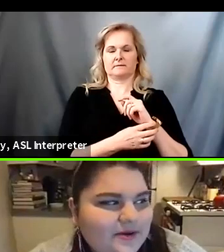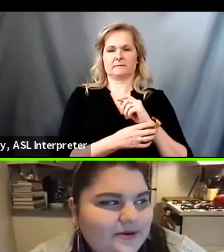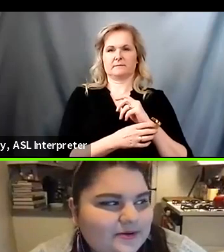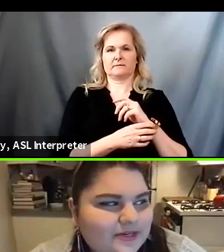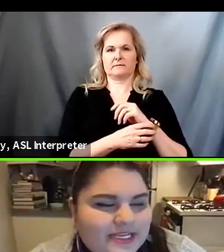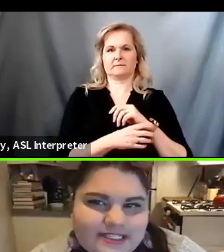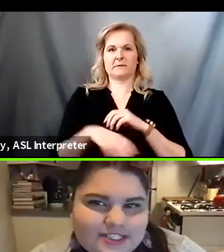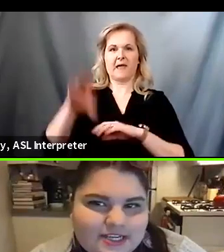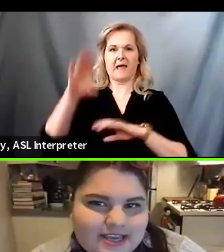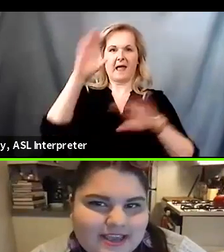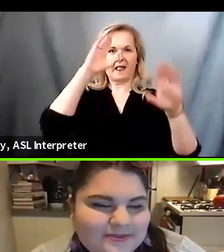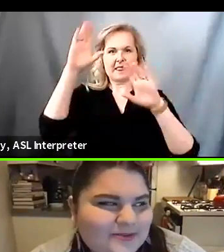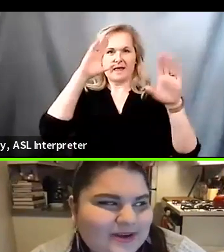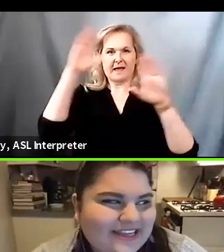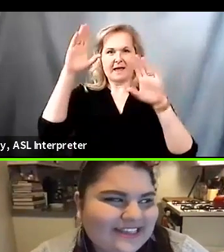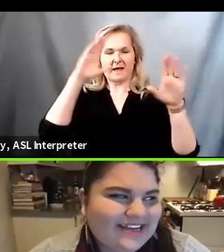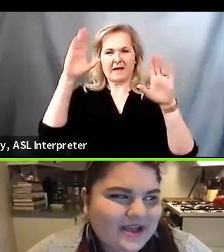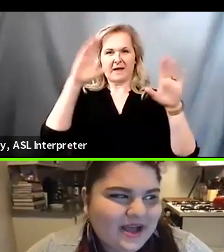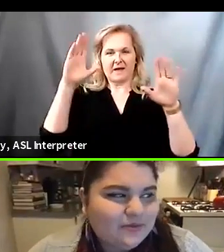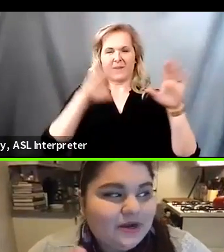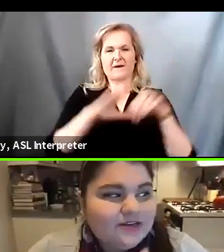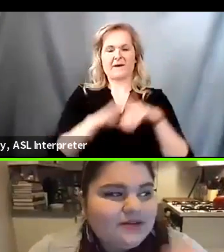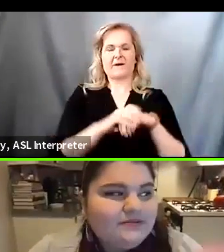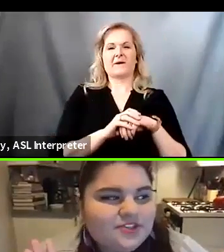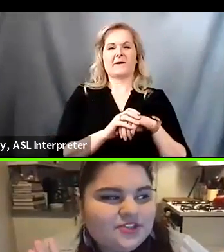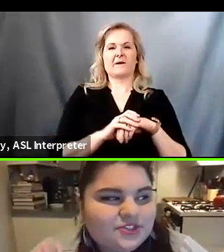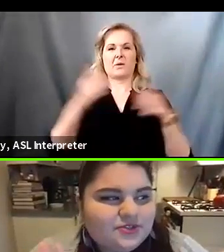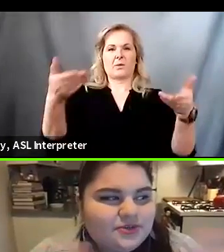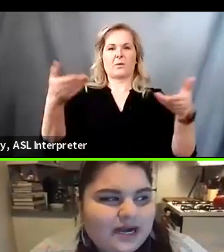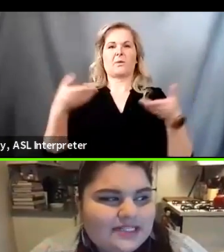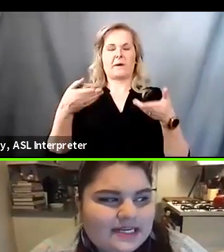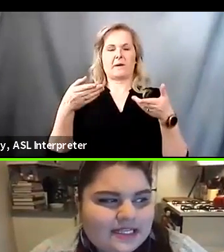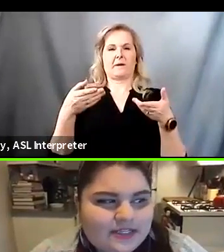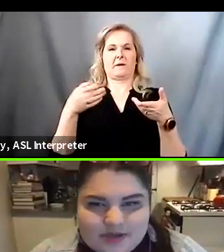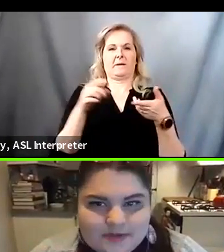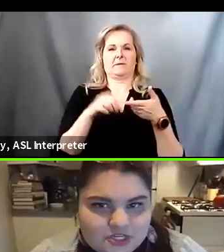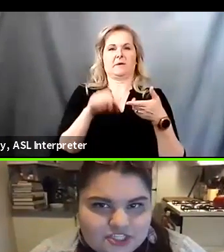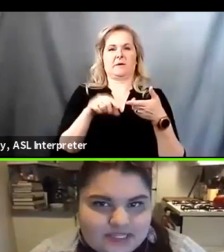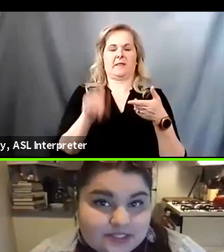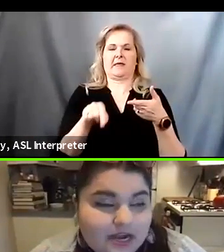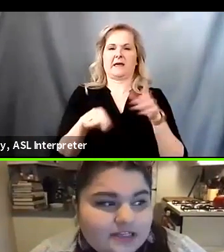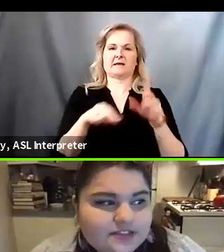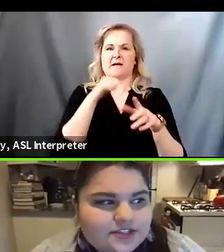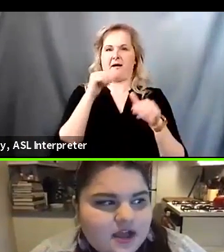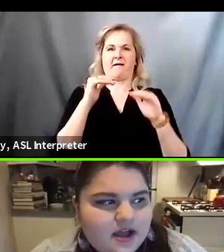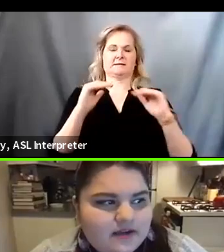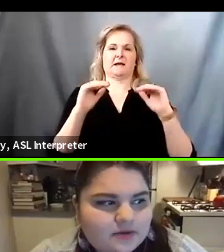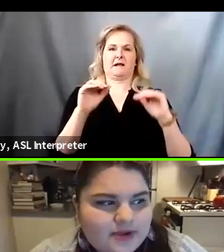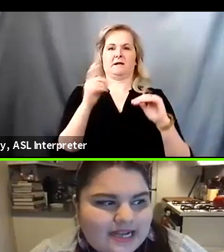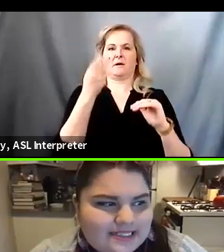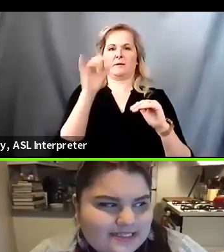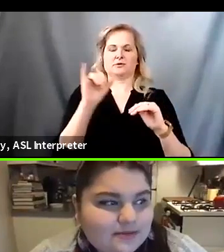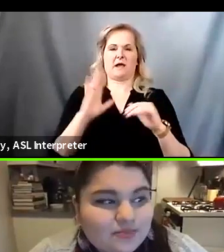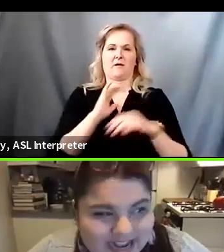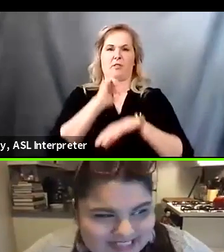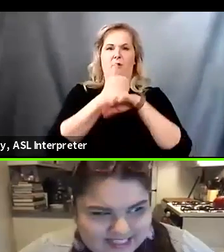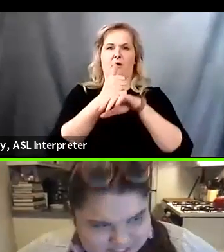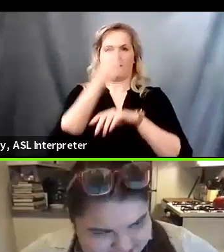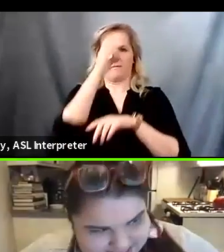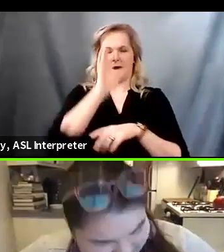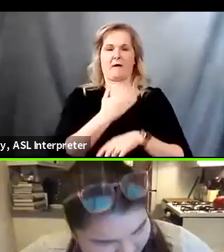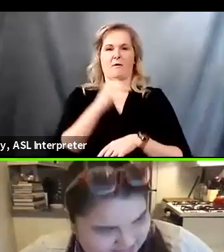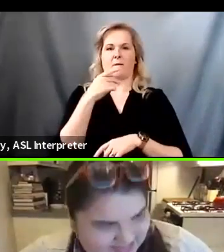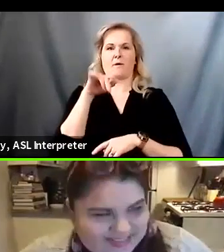Hello, Tuesda, everyone. Welcome to Unsettling Dramaturgy's launch of our